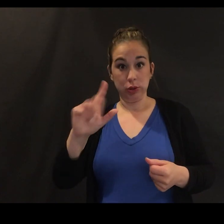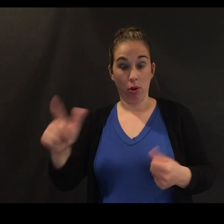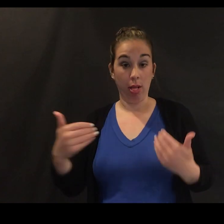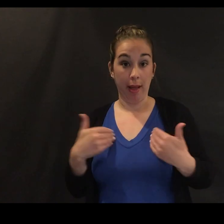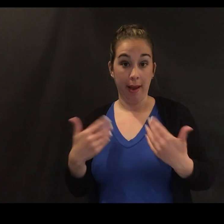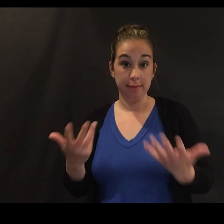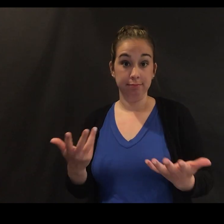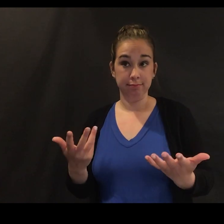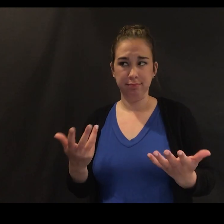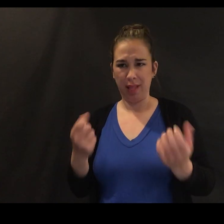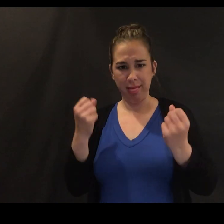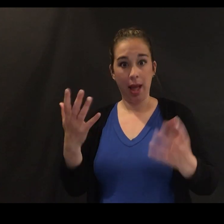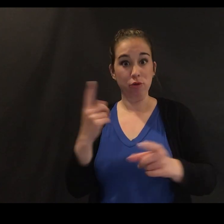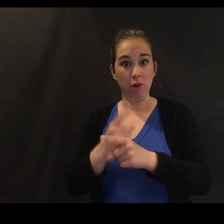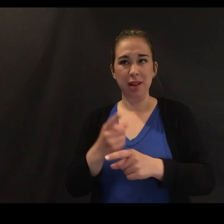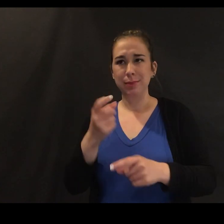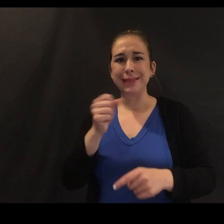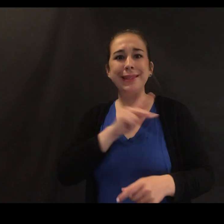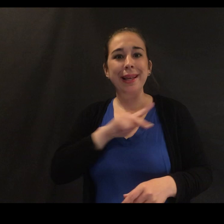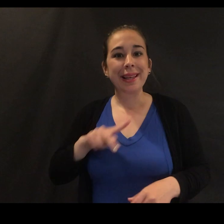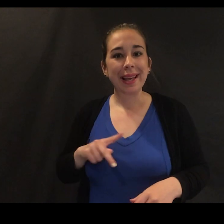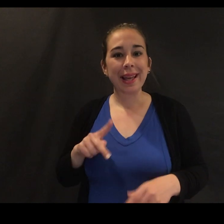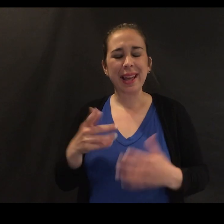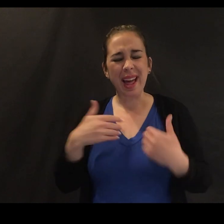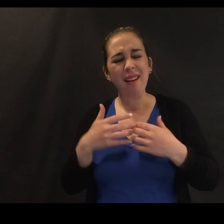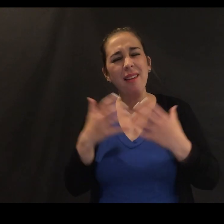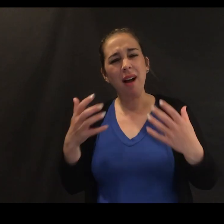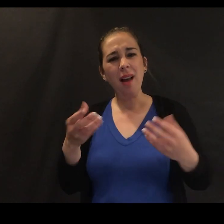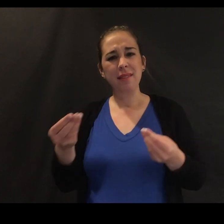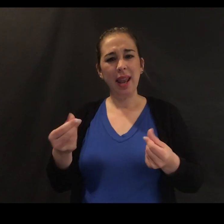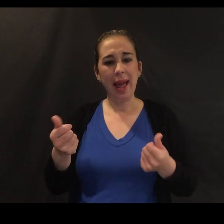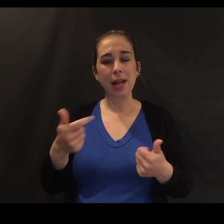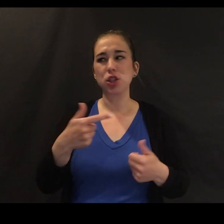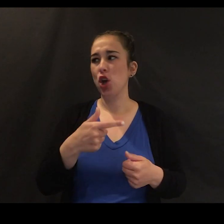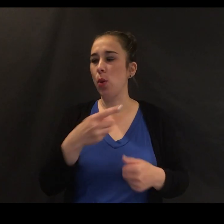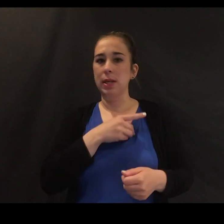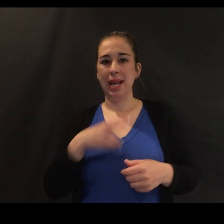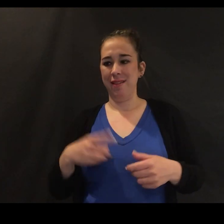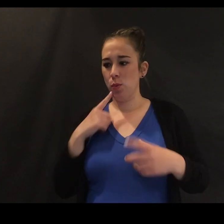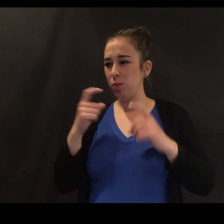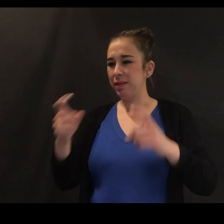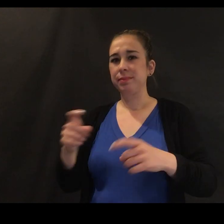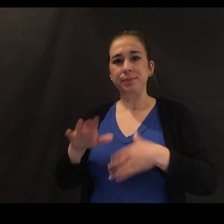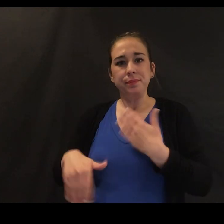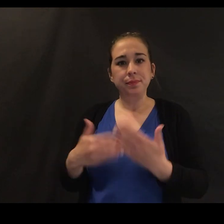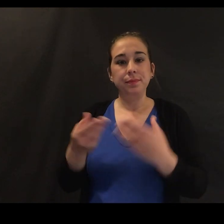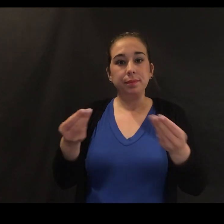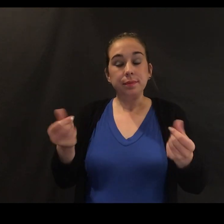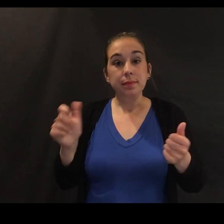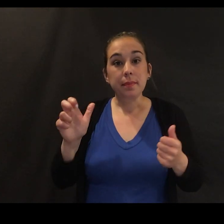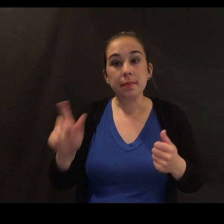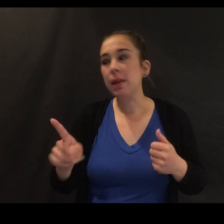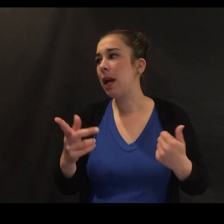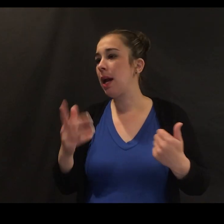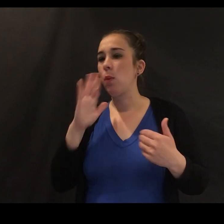He had a lot. He was king, okay? He had a lot of land. He said, "I'm going to restore to you all that land. And by the way, we're going to get somebody else to farm it for you because we